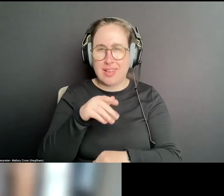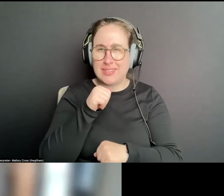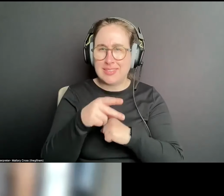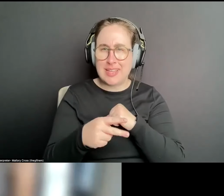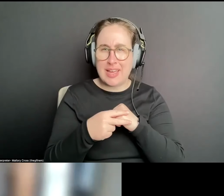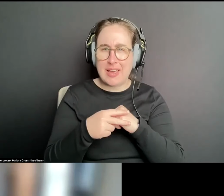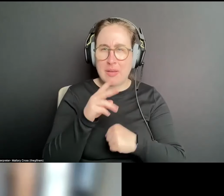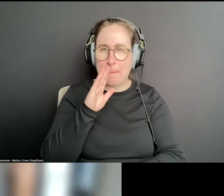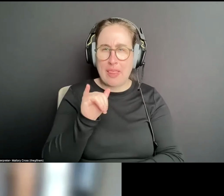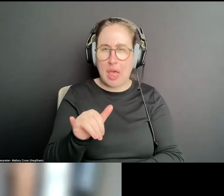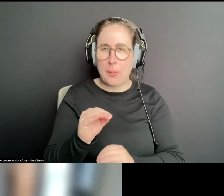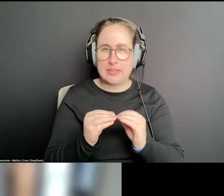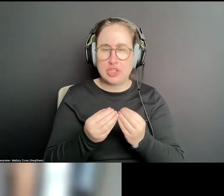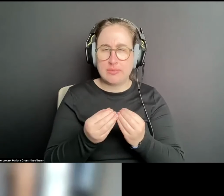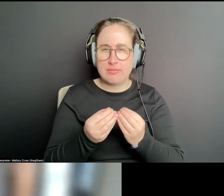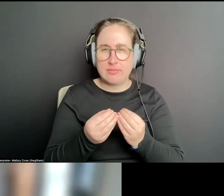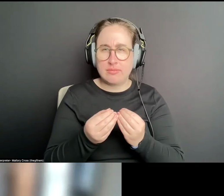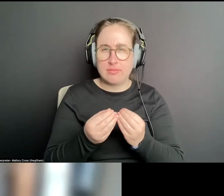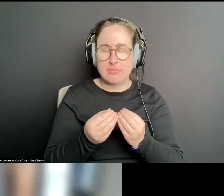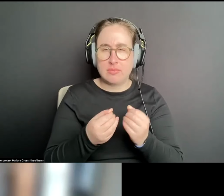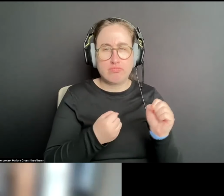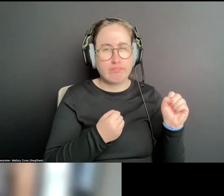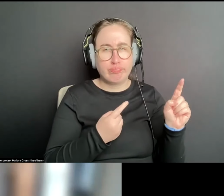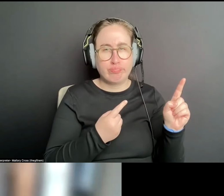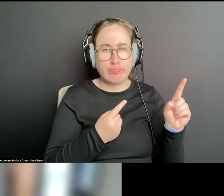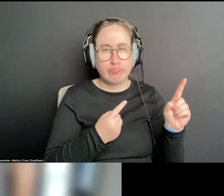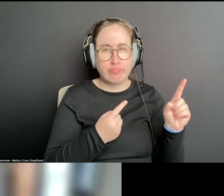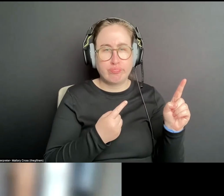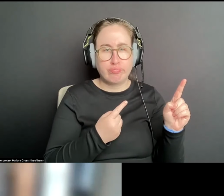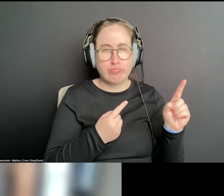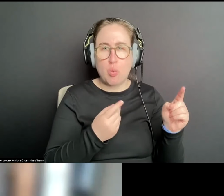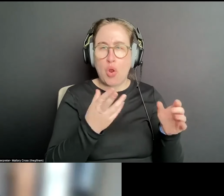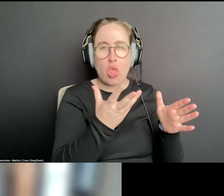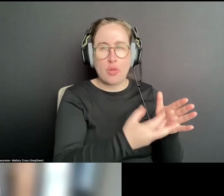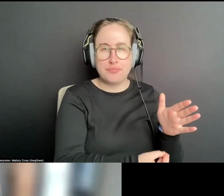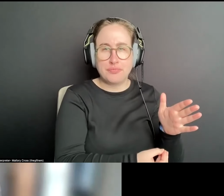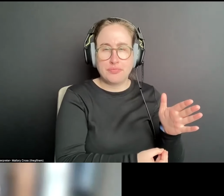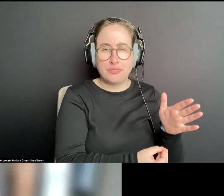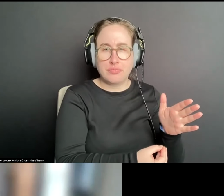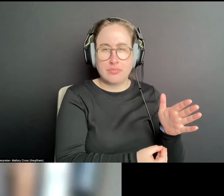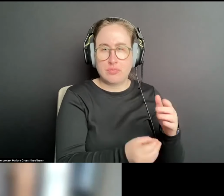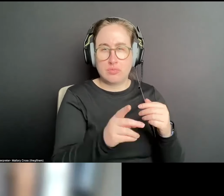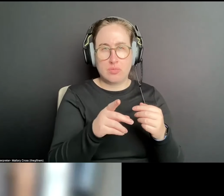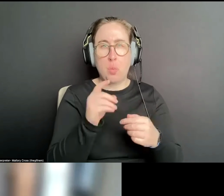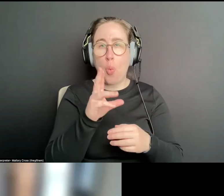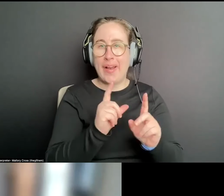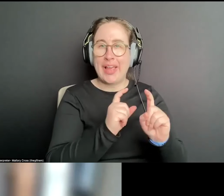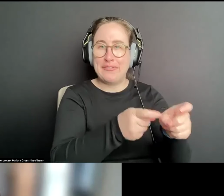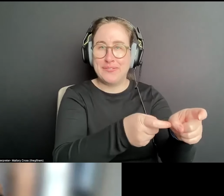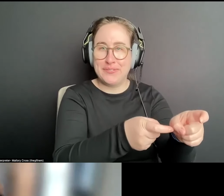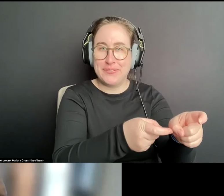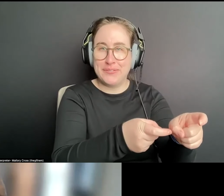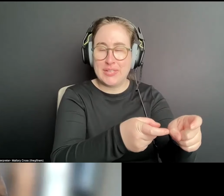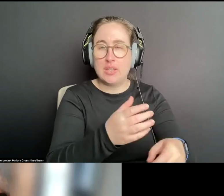that organization that has been doing that collaborative work of producing,